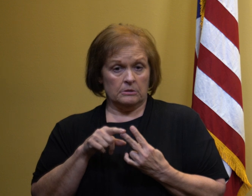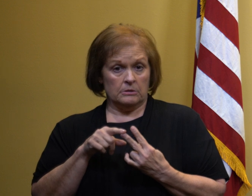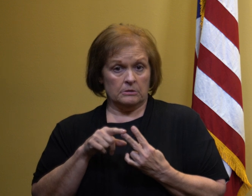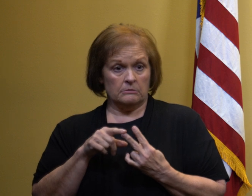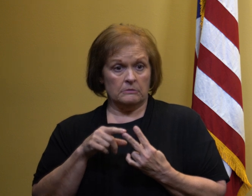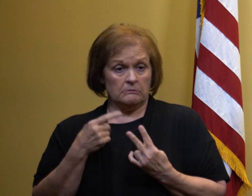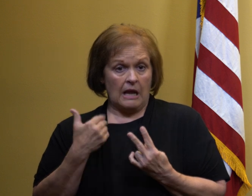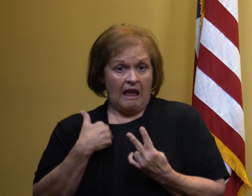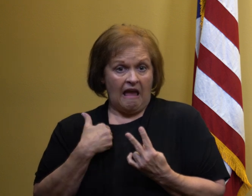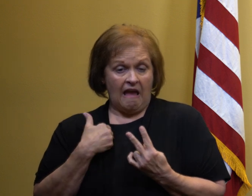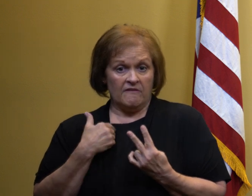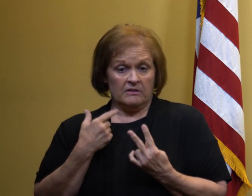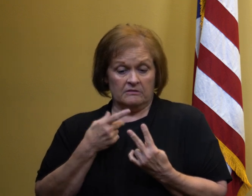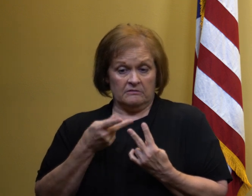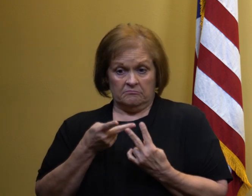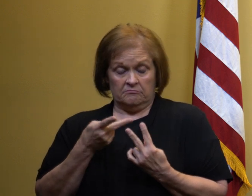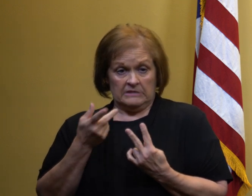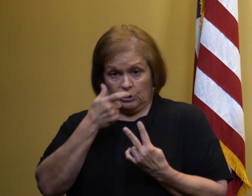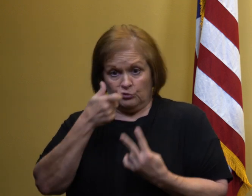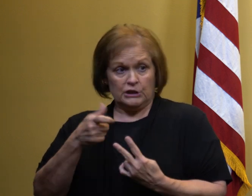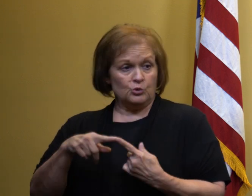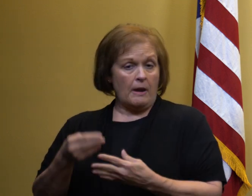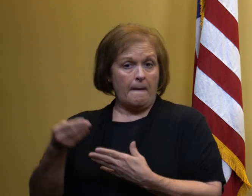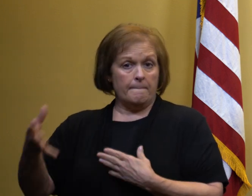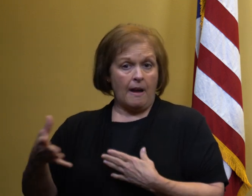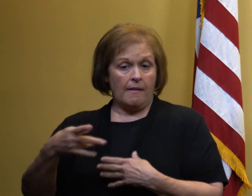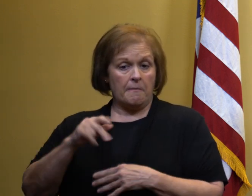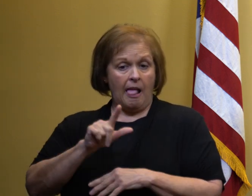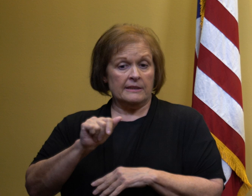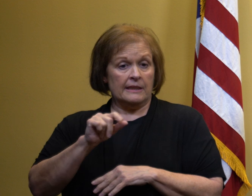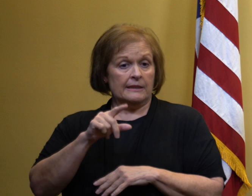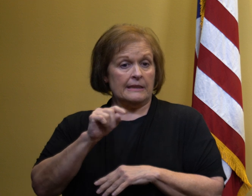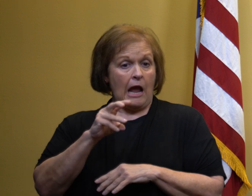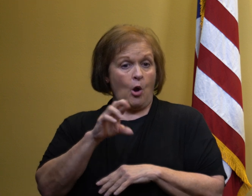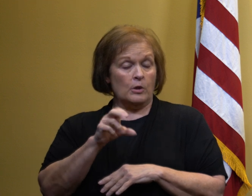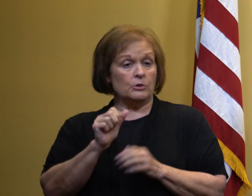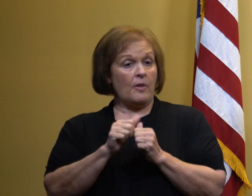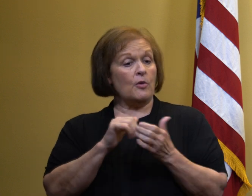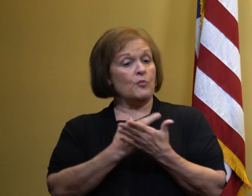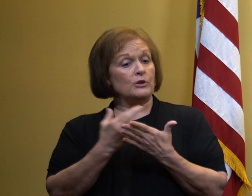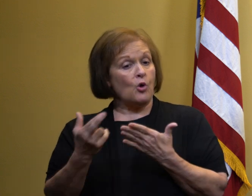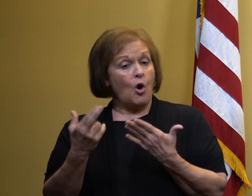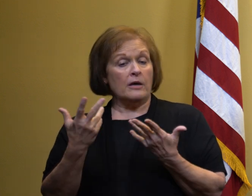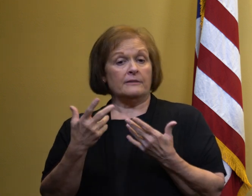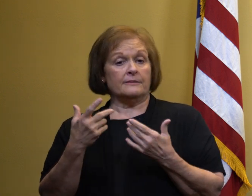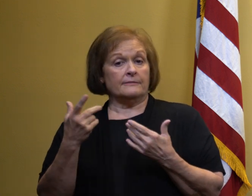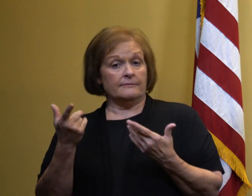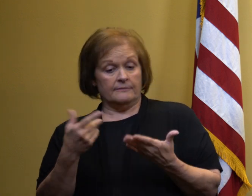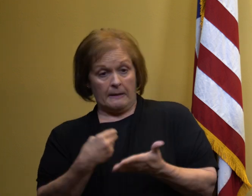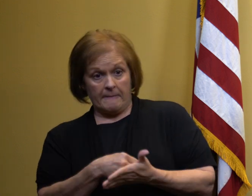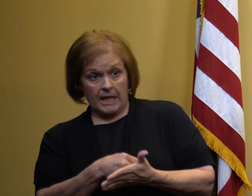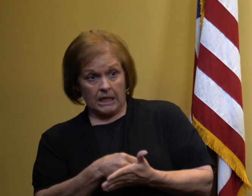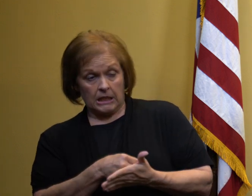viable options to purchase Plaza Tower, and with the resources, meaning the checkbook,